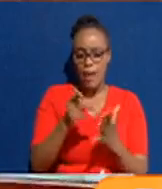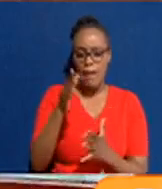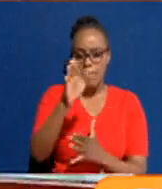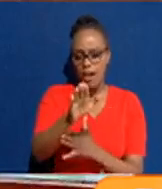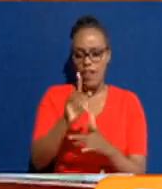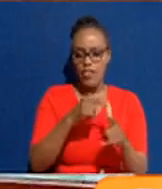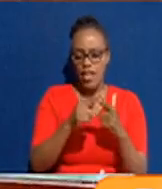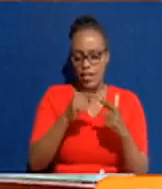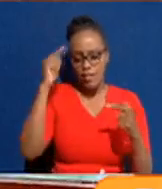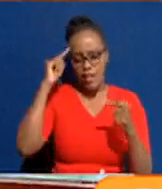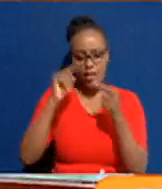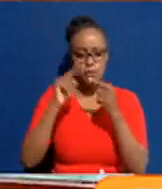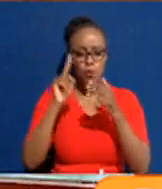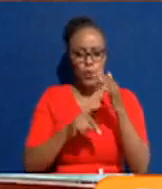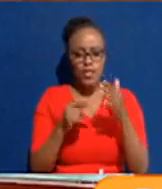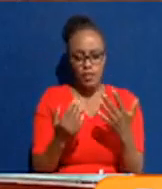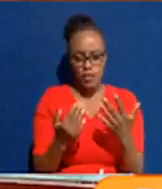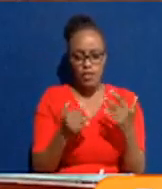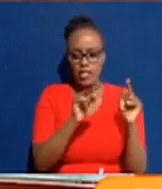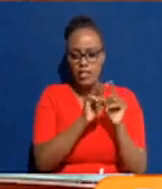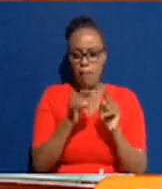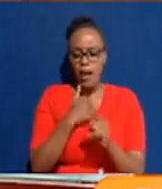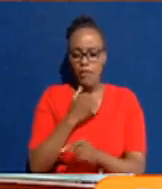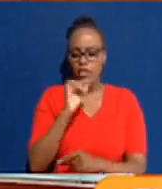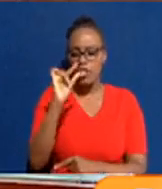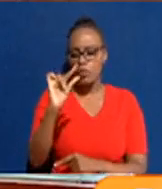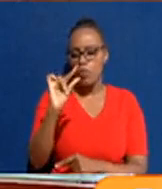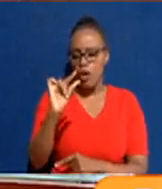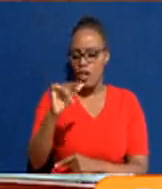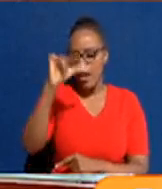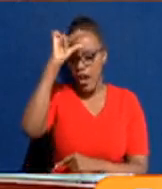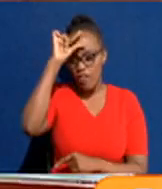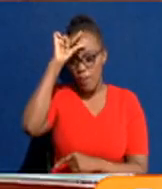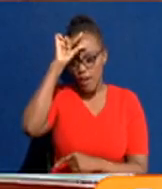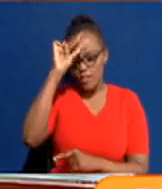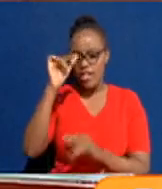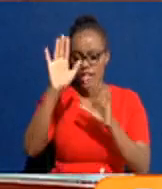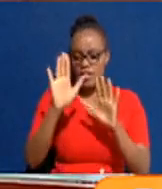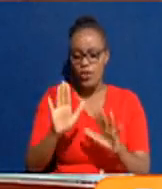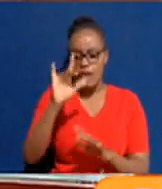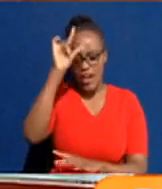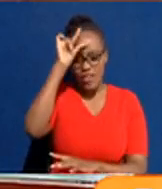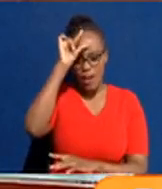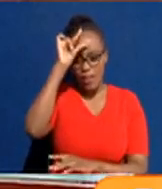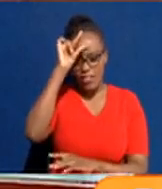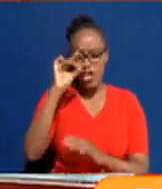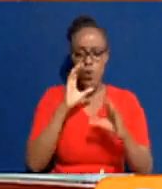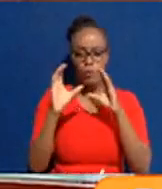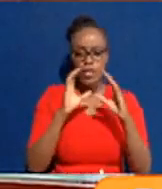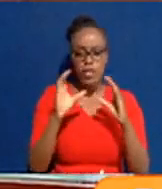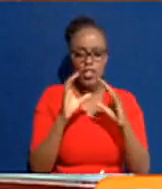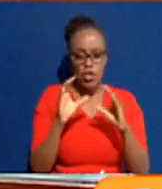the intent was to, yes, carry some little government, critical government